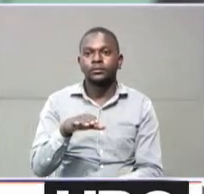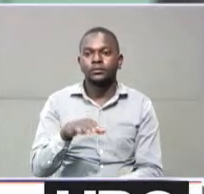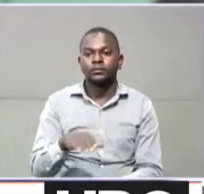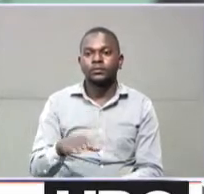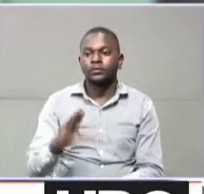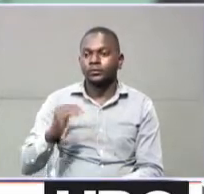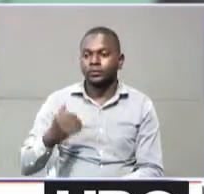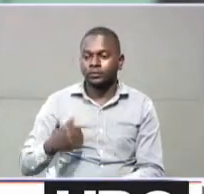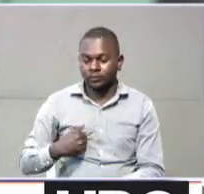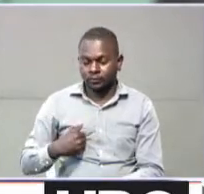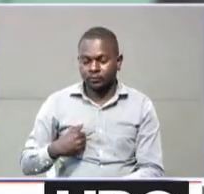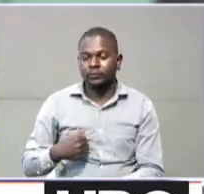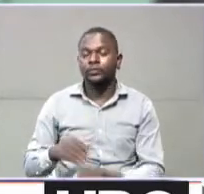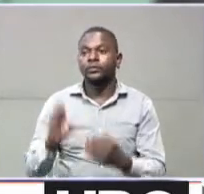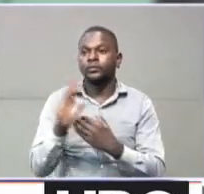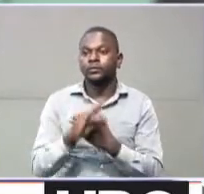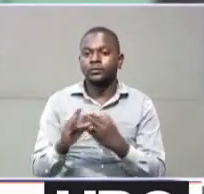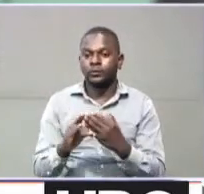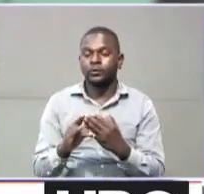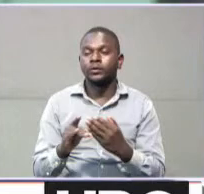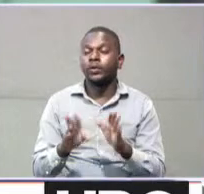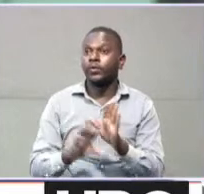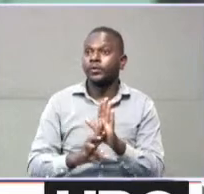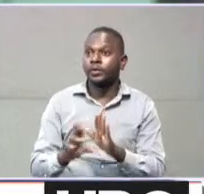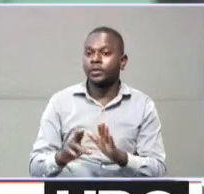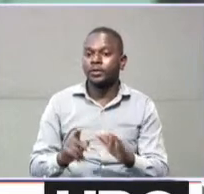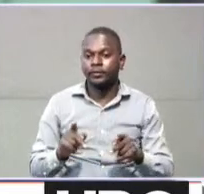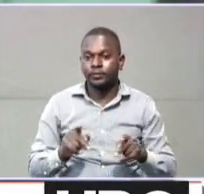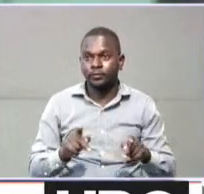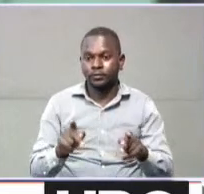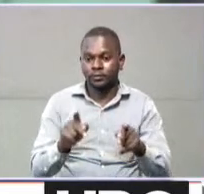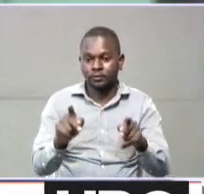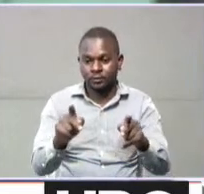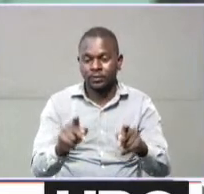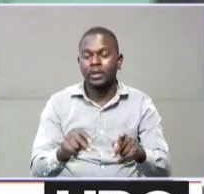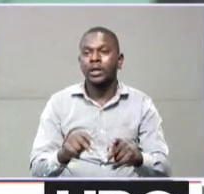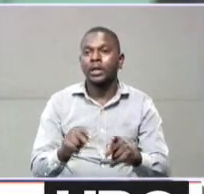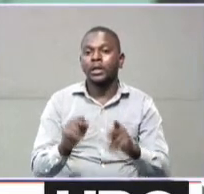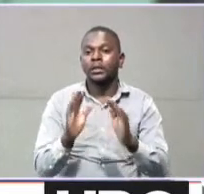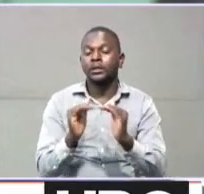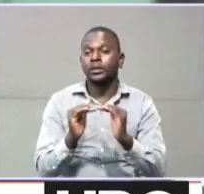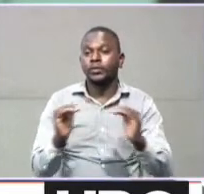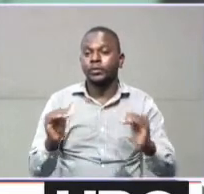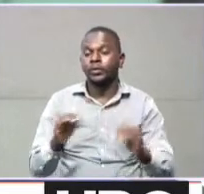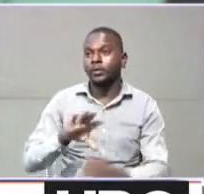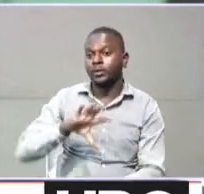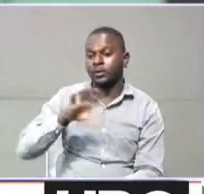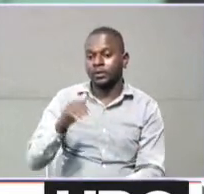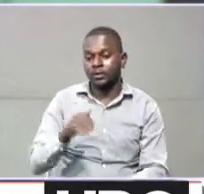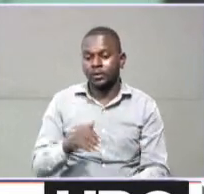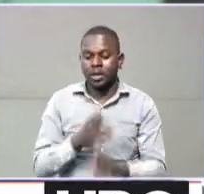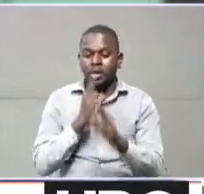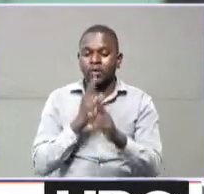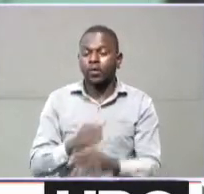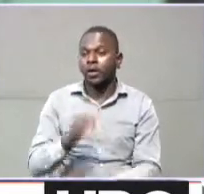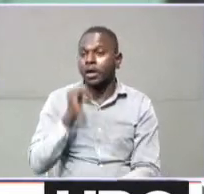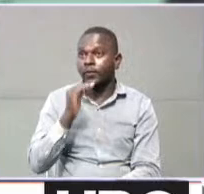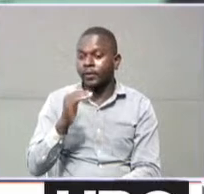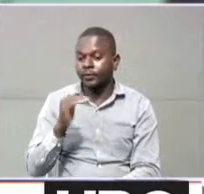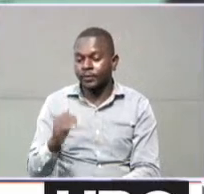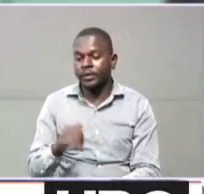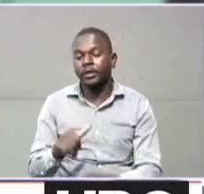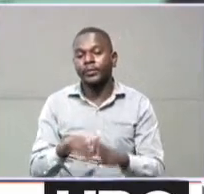woman district representative criandongo at the regional level a honorable speaker and